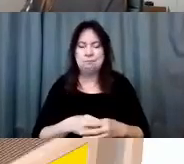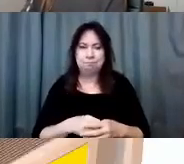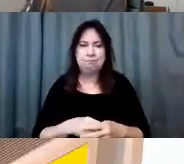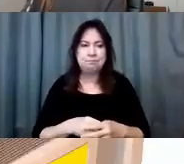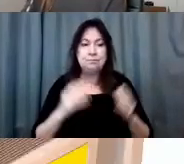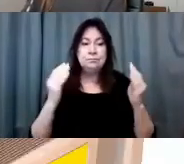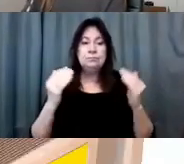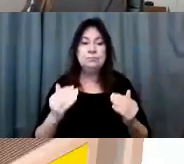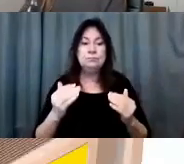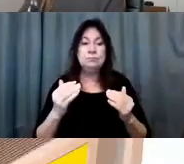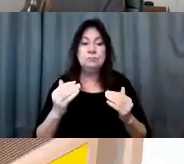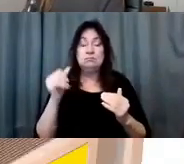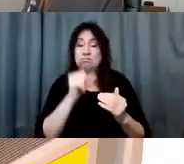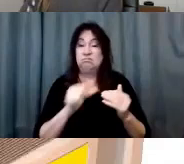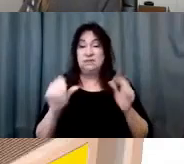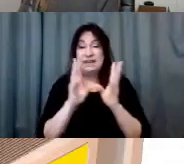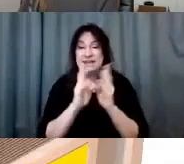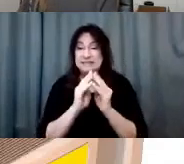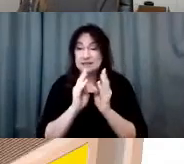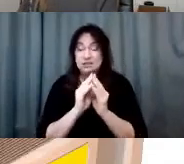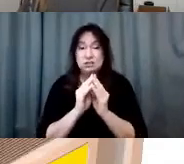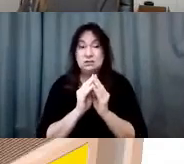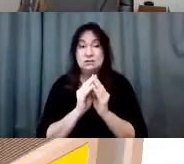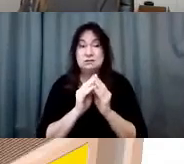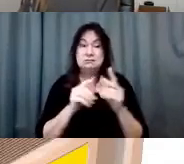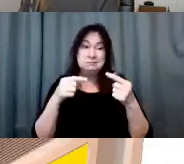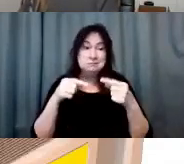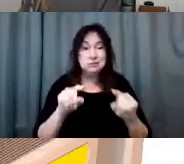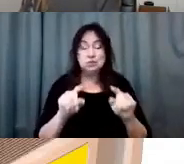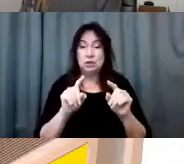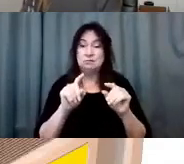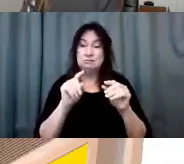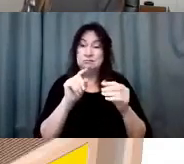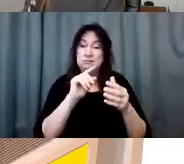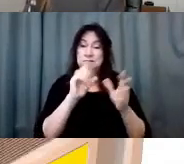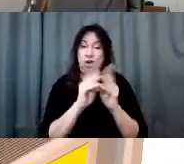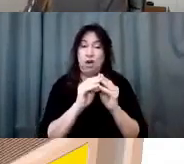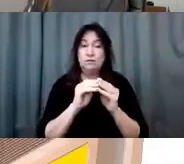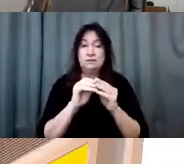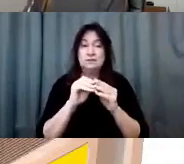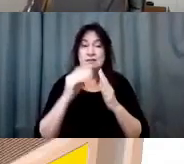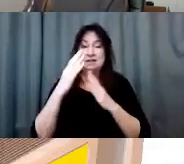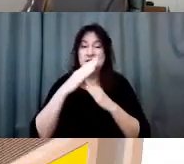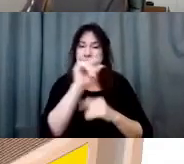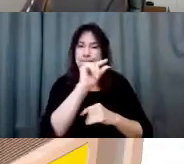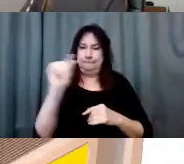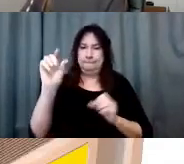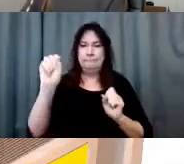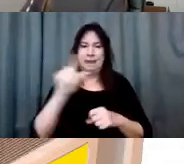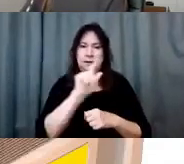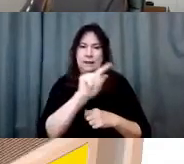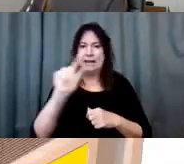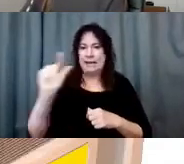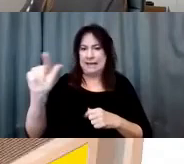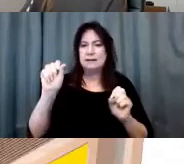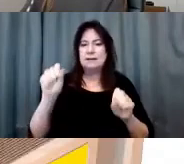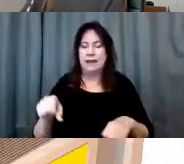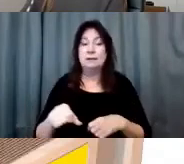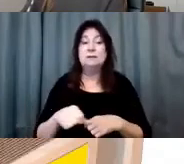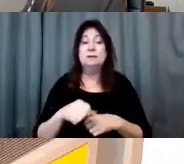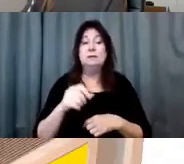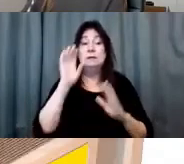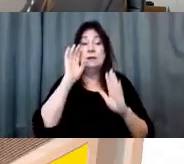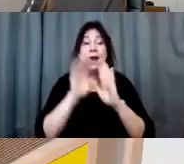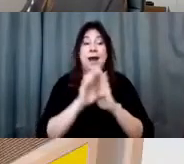Any sessions that are taking place during the conference can be accessed from the top toolbar. At the top toolbar, there's an icon that